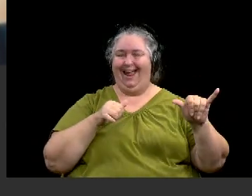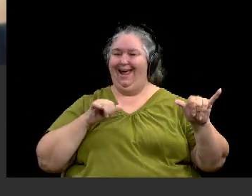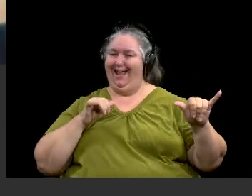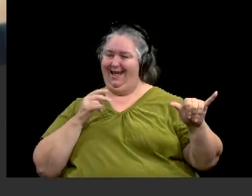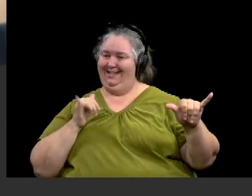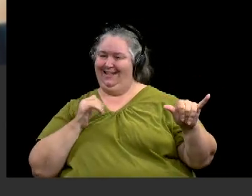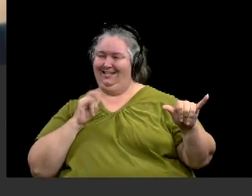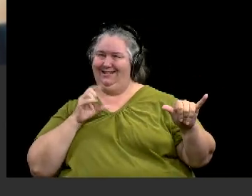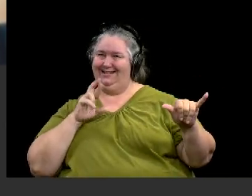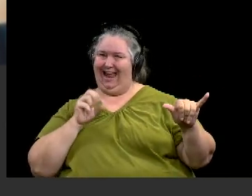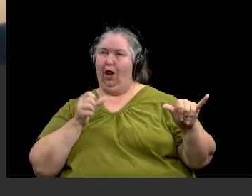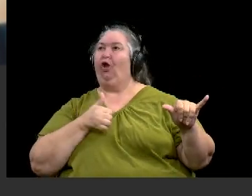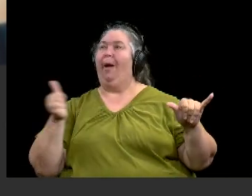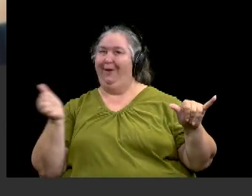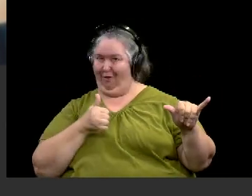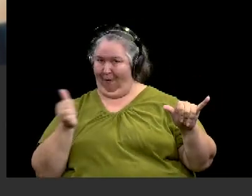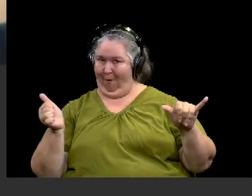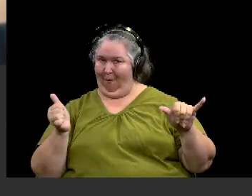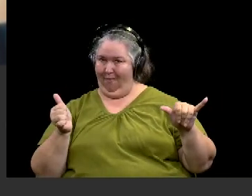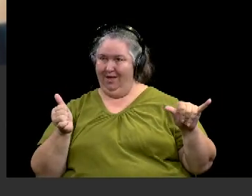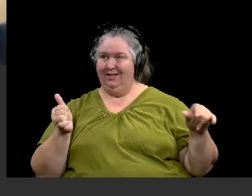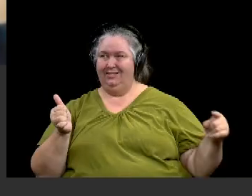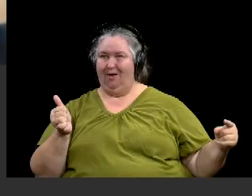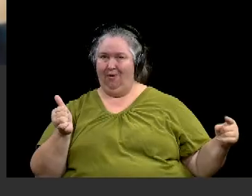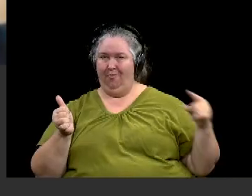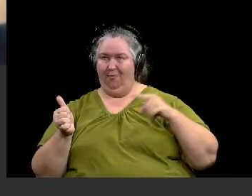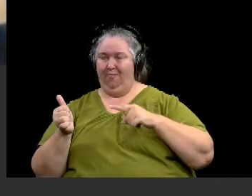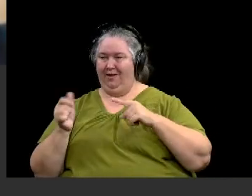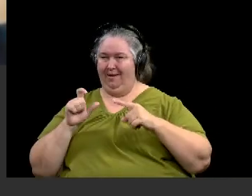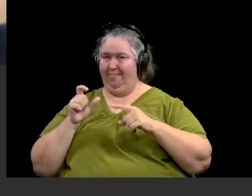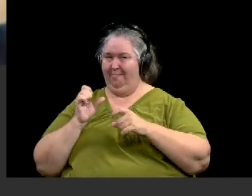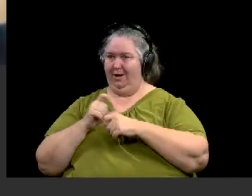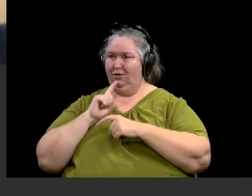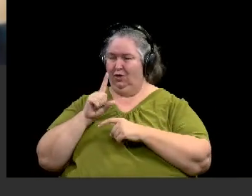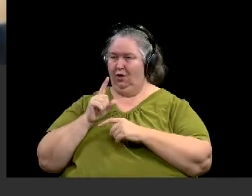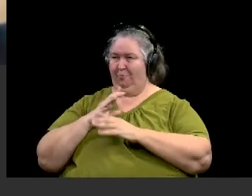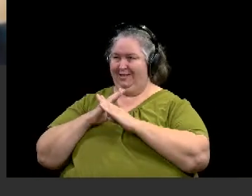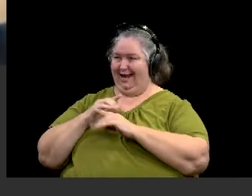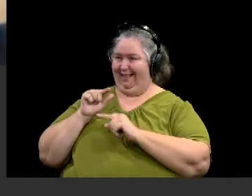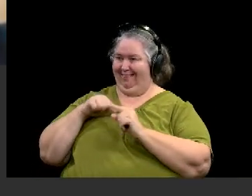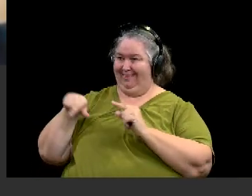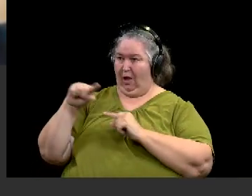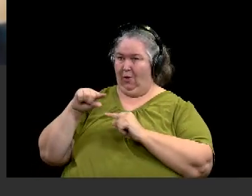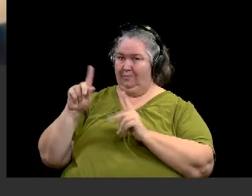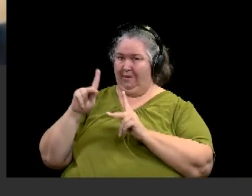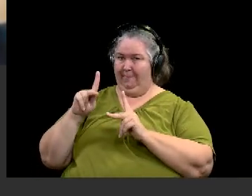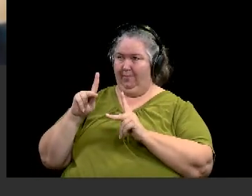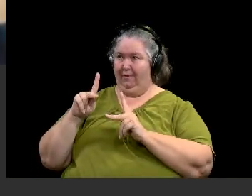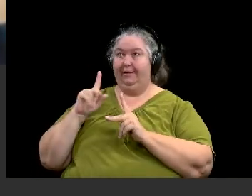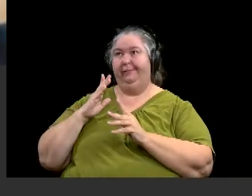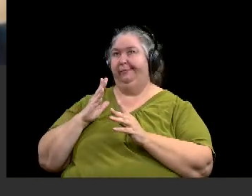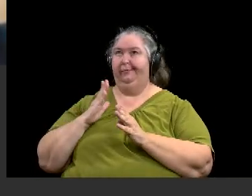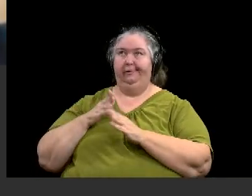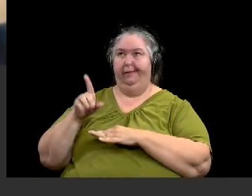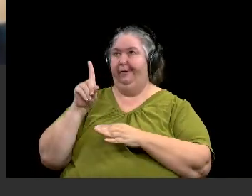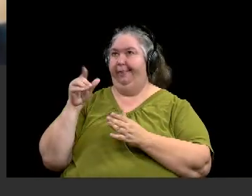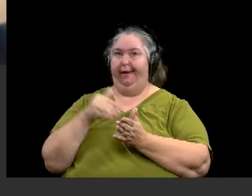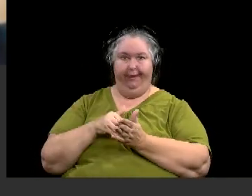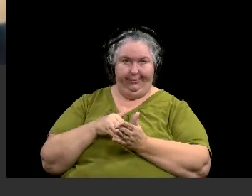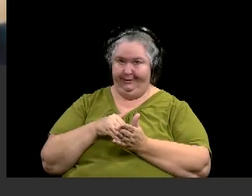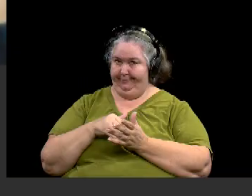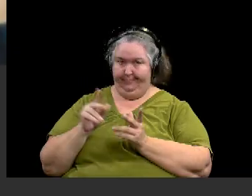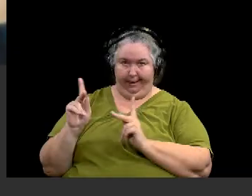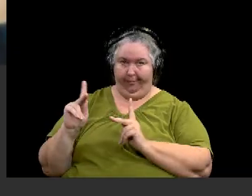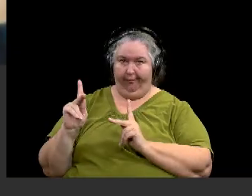protect that group of people out there that's well over 1,000 folks that I would manage that.